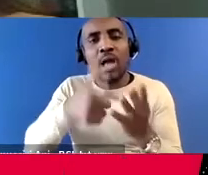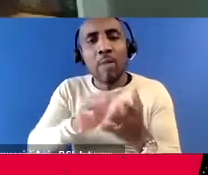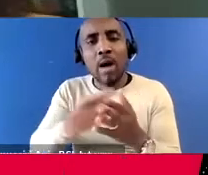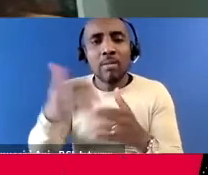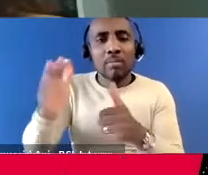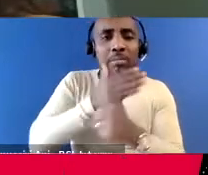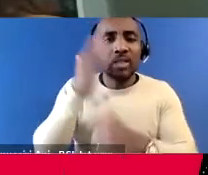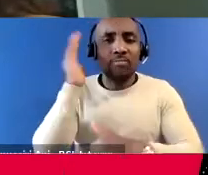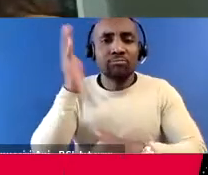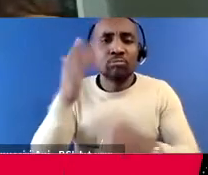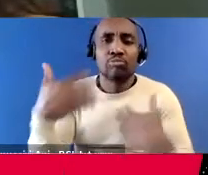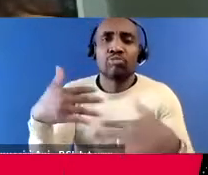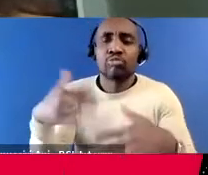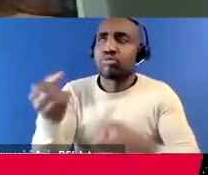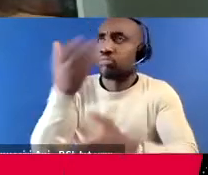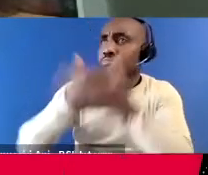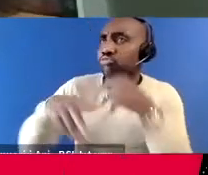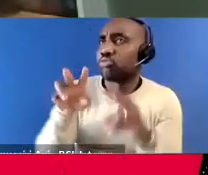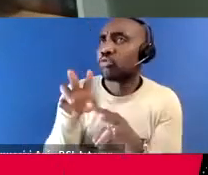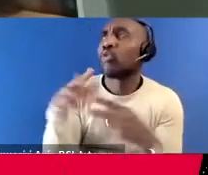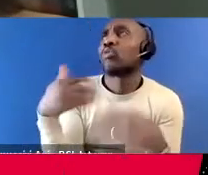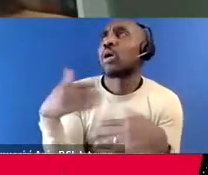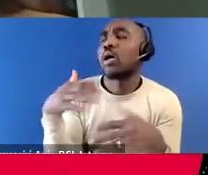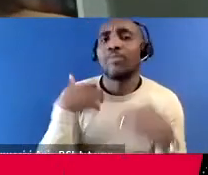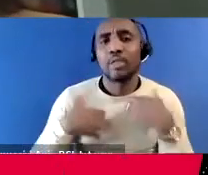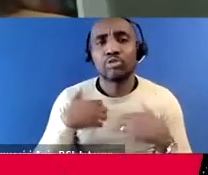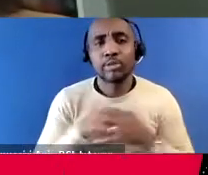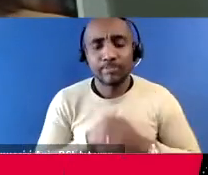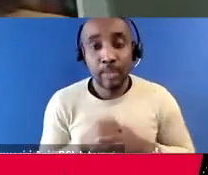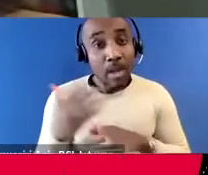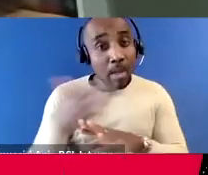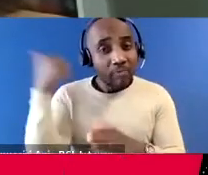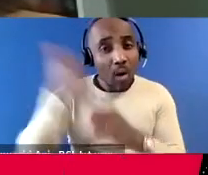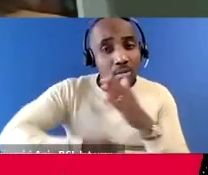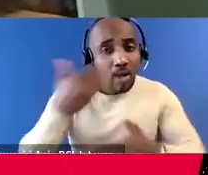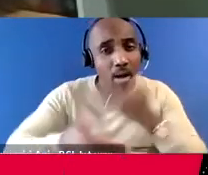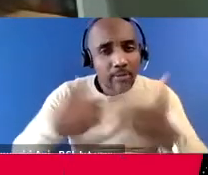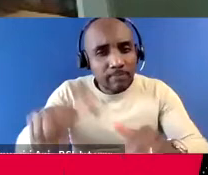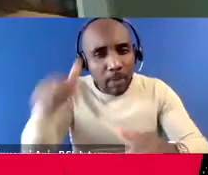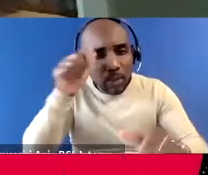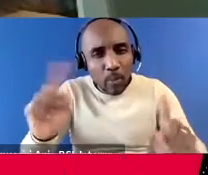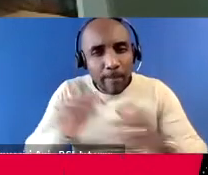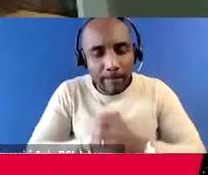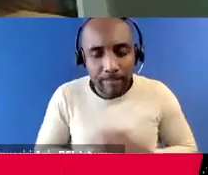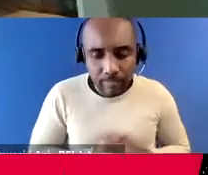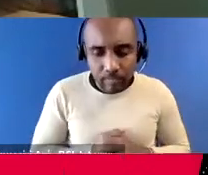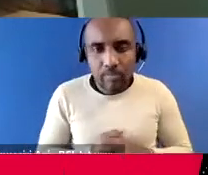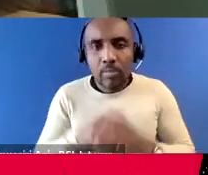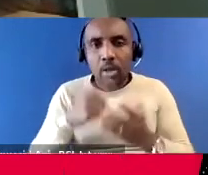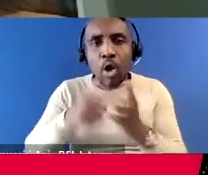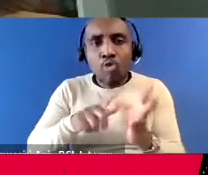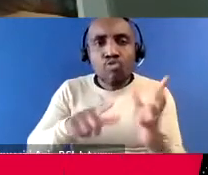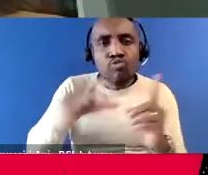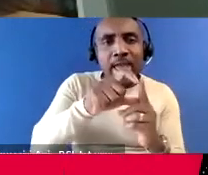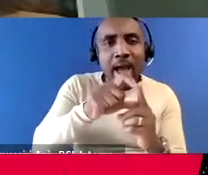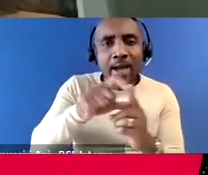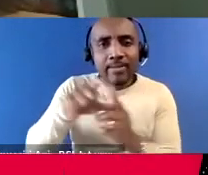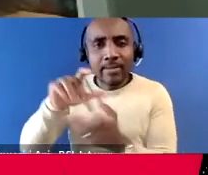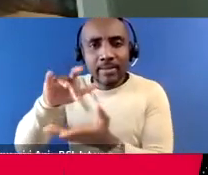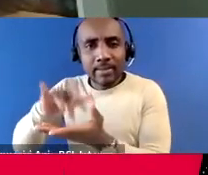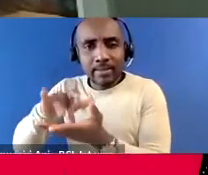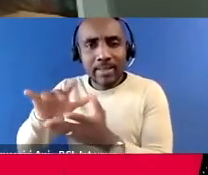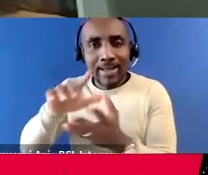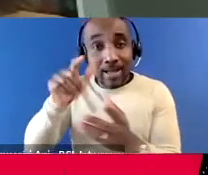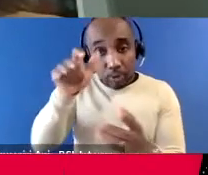was really interesting. I know, just before I start, that Riyadh and Turkey have been in talks about